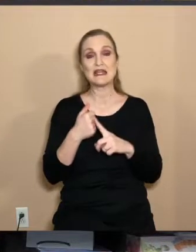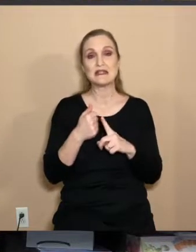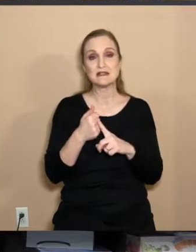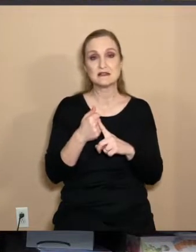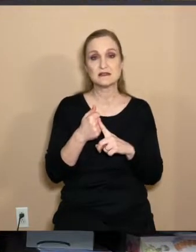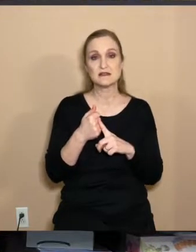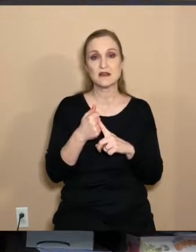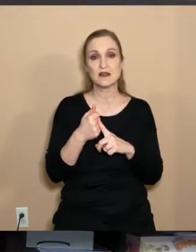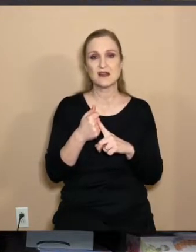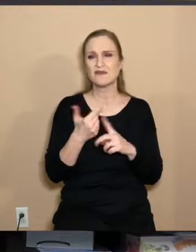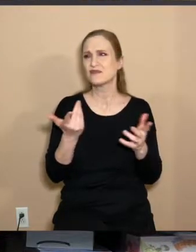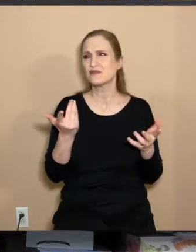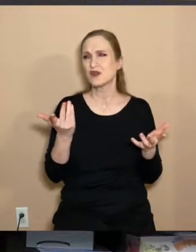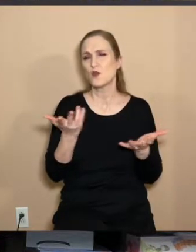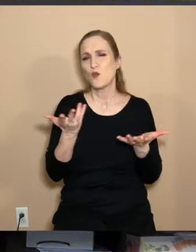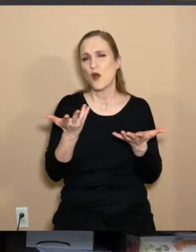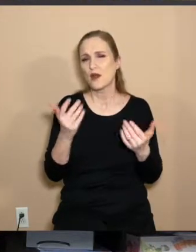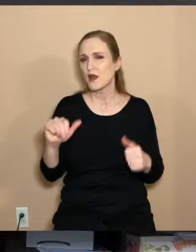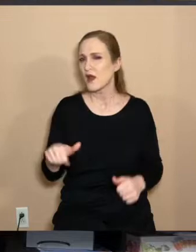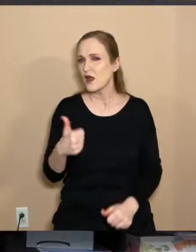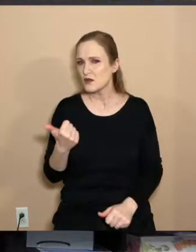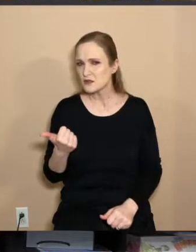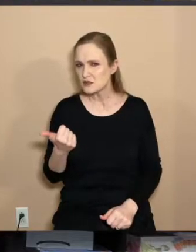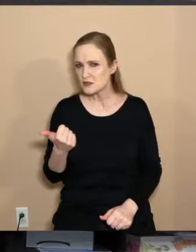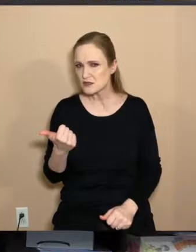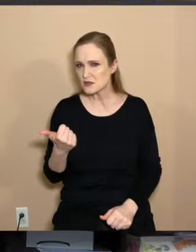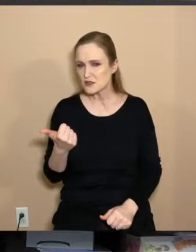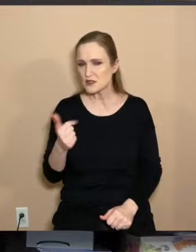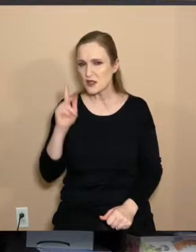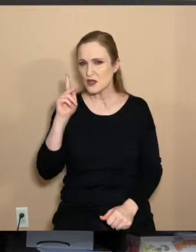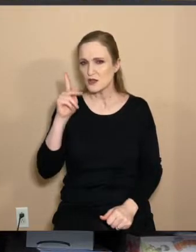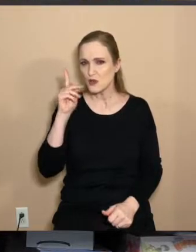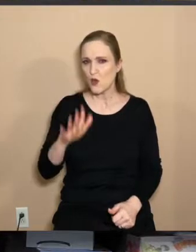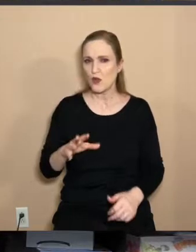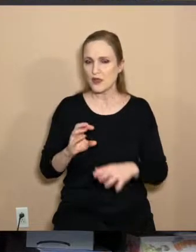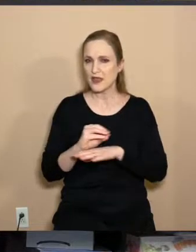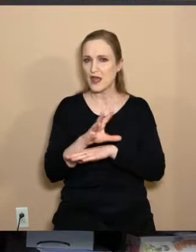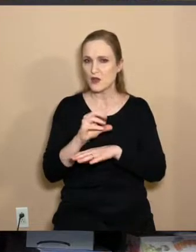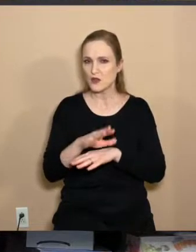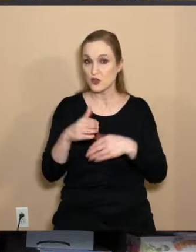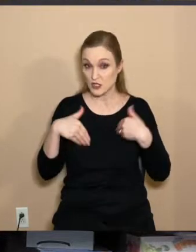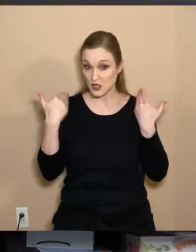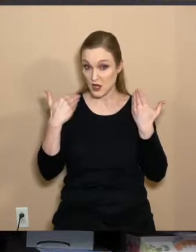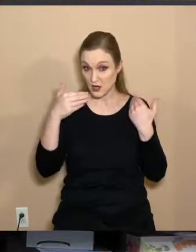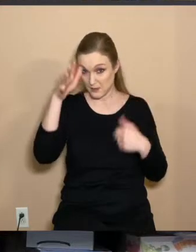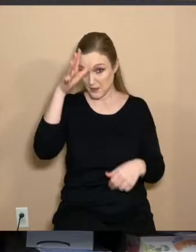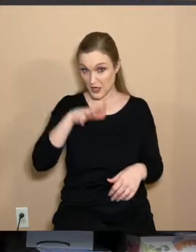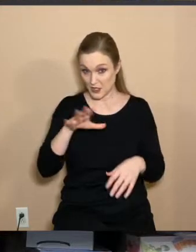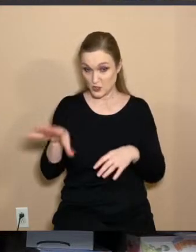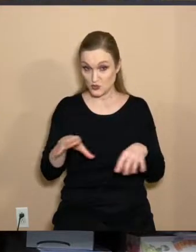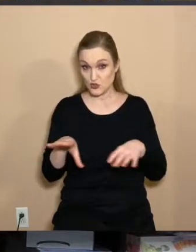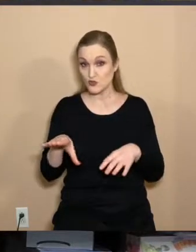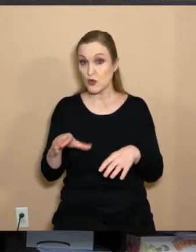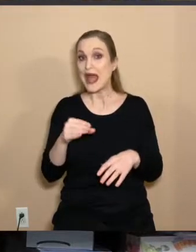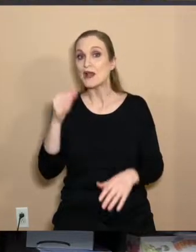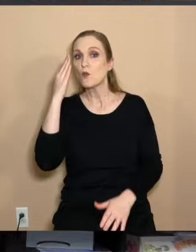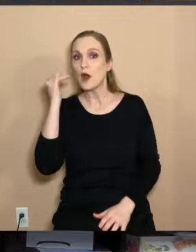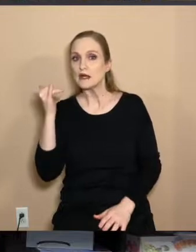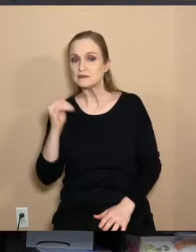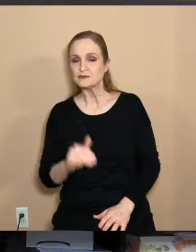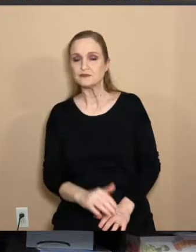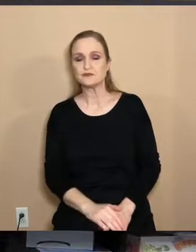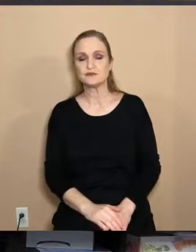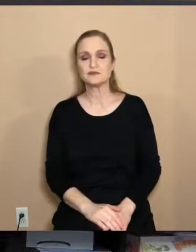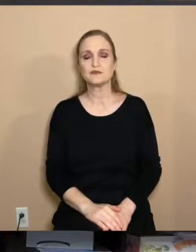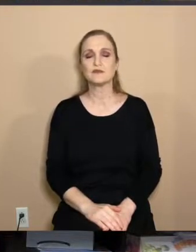is, so what else does the Qoheleth counsel the young man to do, and why?